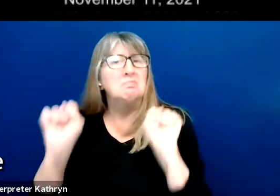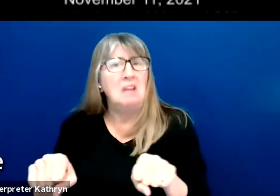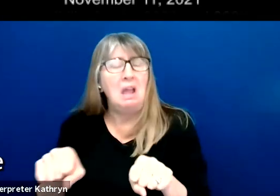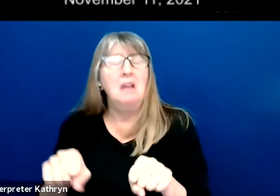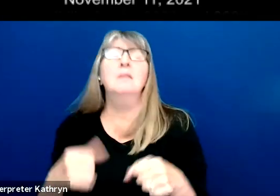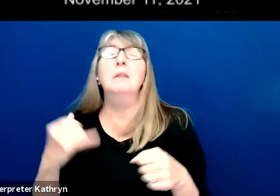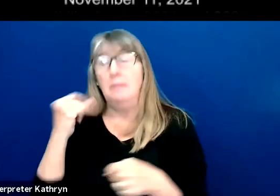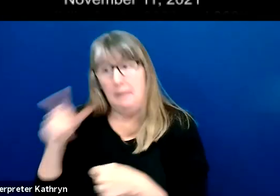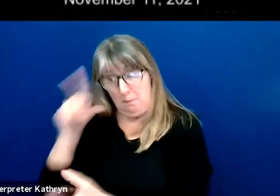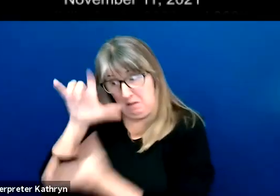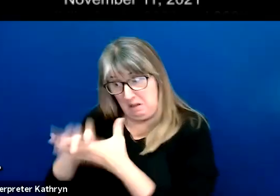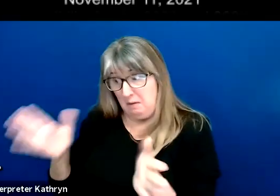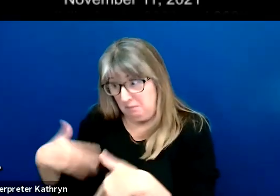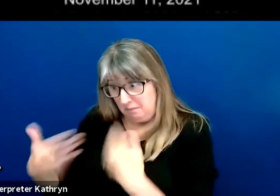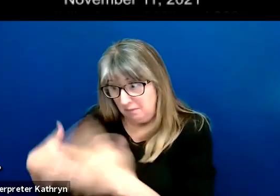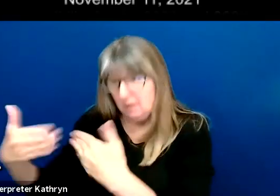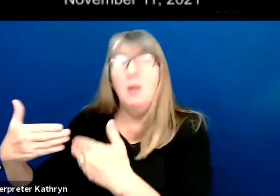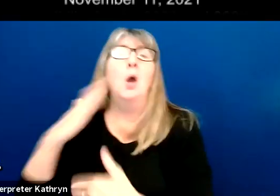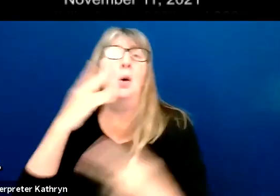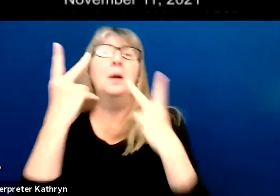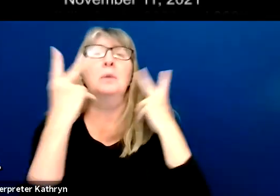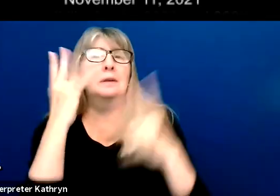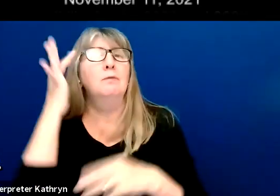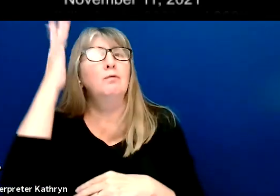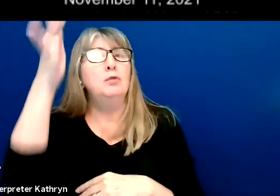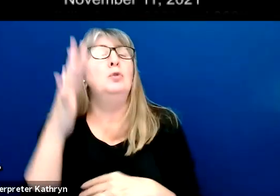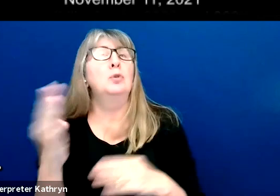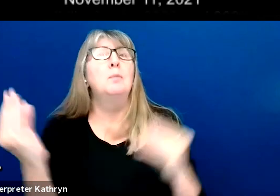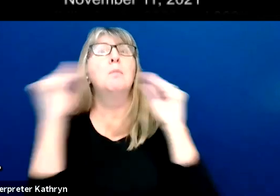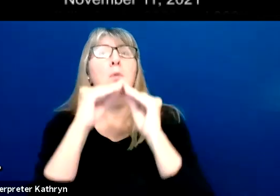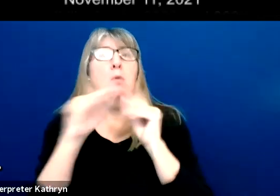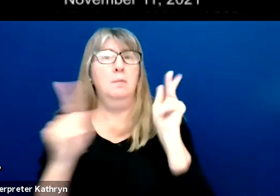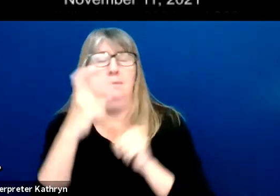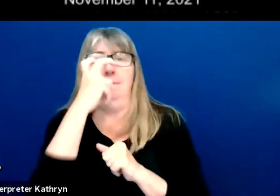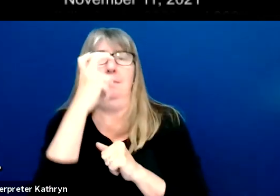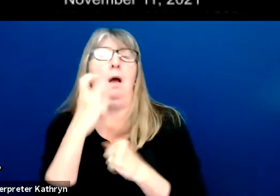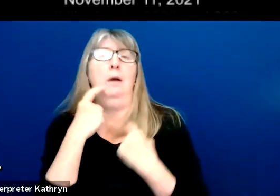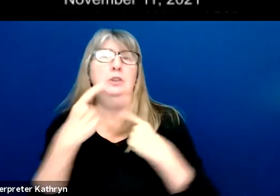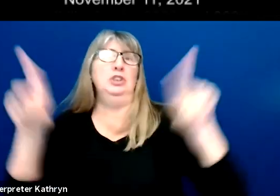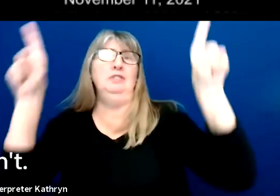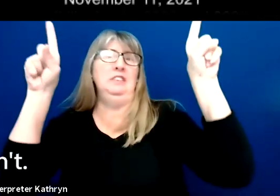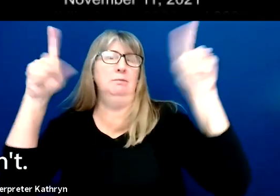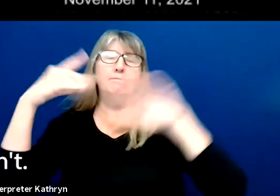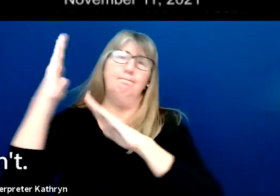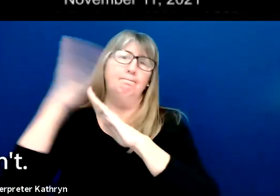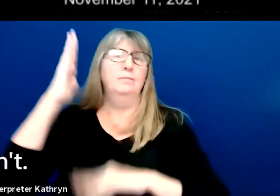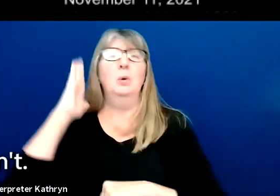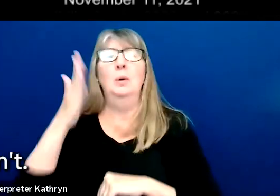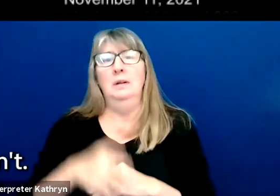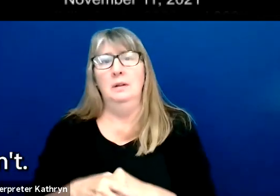are to see more blind people sort of achieving at the highest levels.